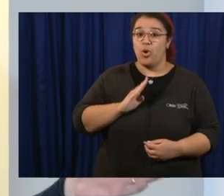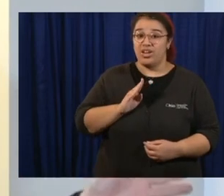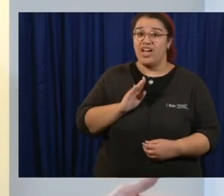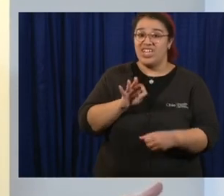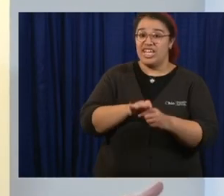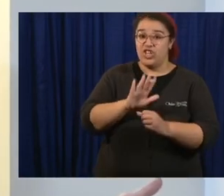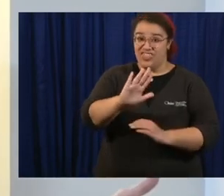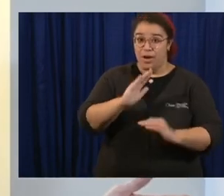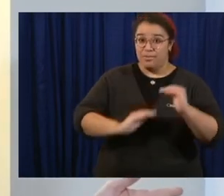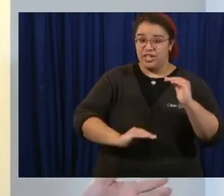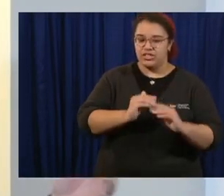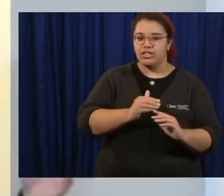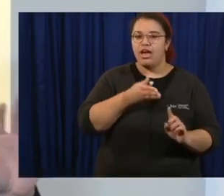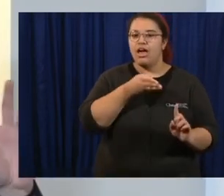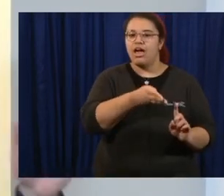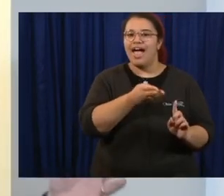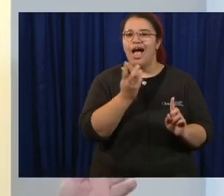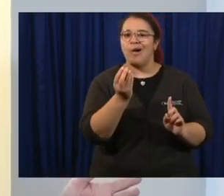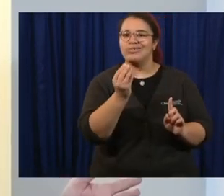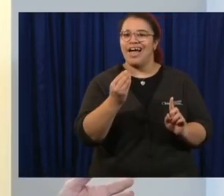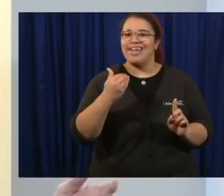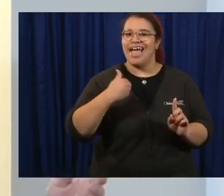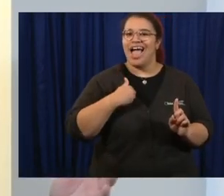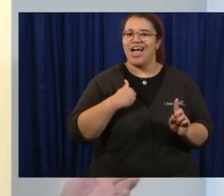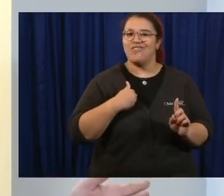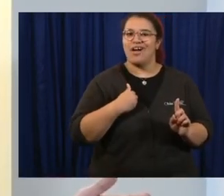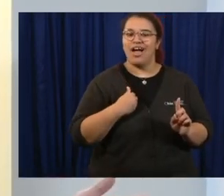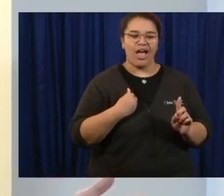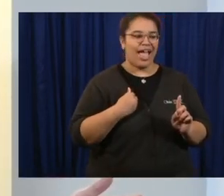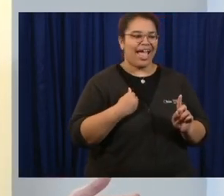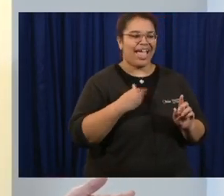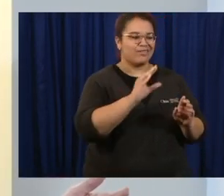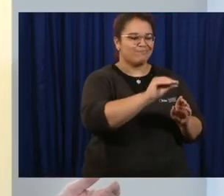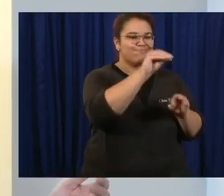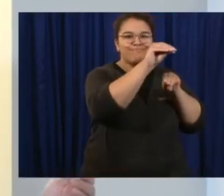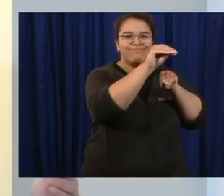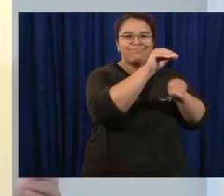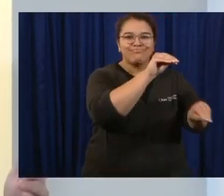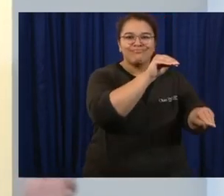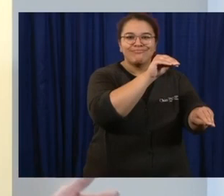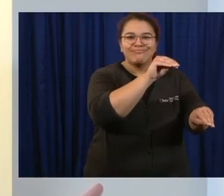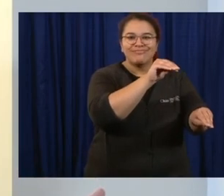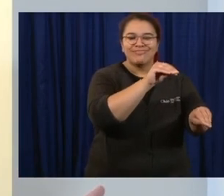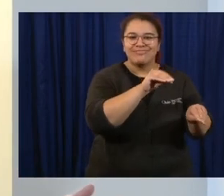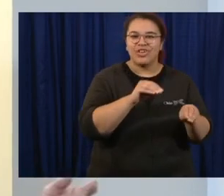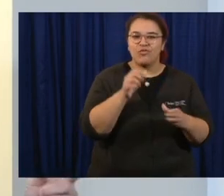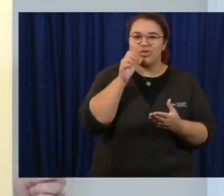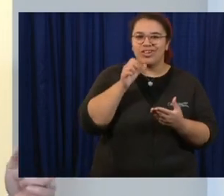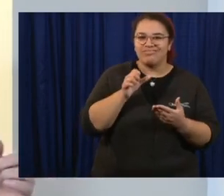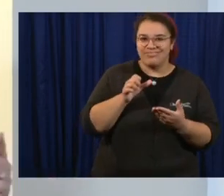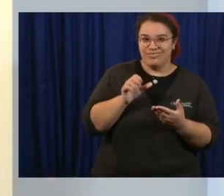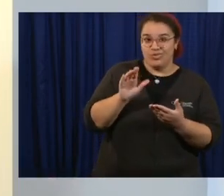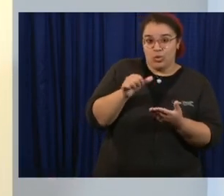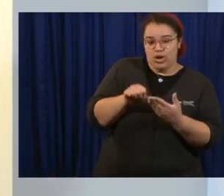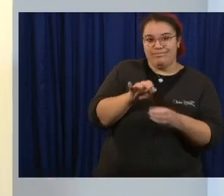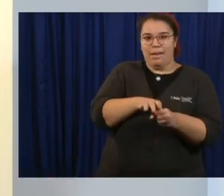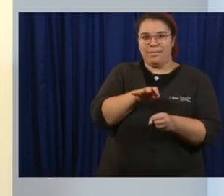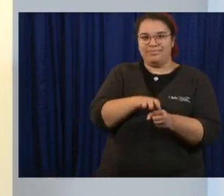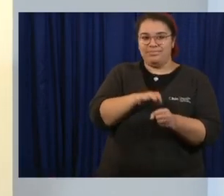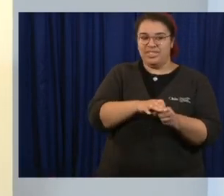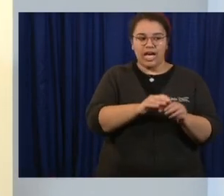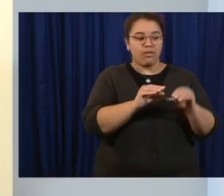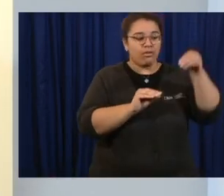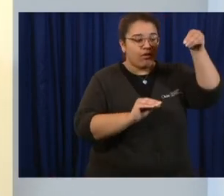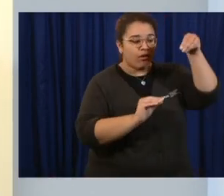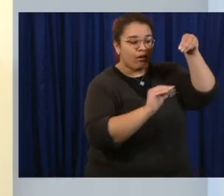person your ballot. I don't want to contradict the Secretary of State. I don't know what other guidance that he is providing on that. But what I